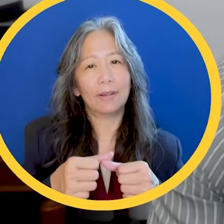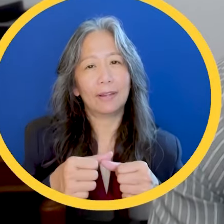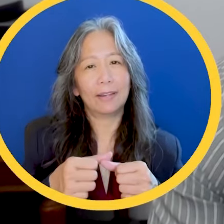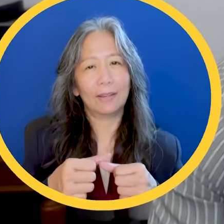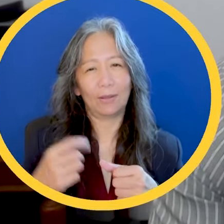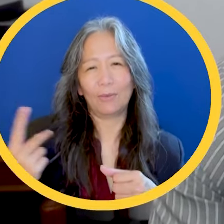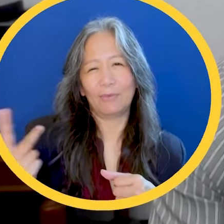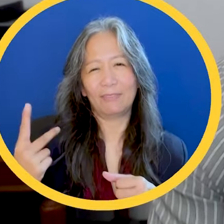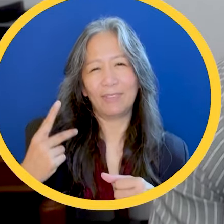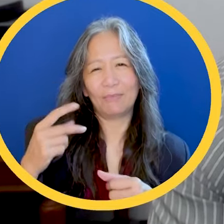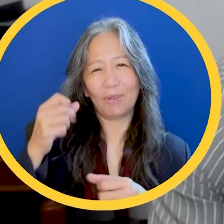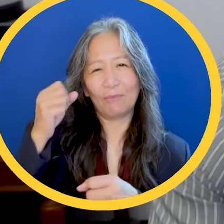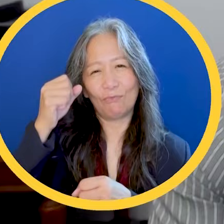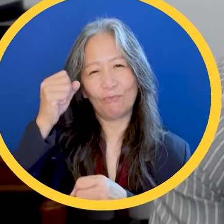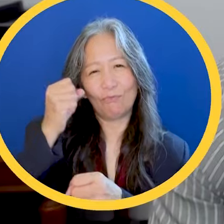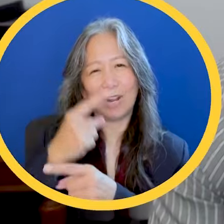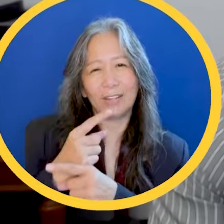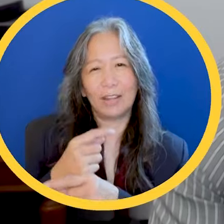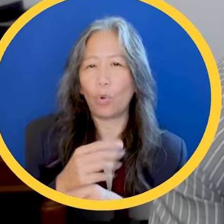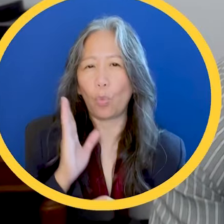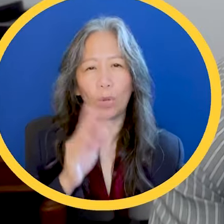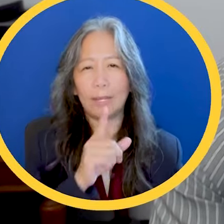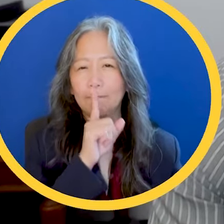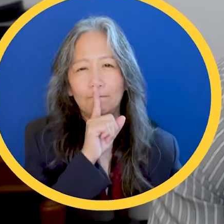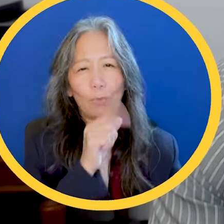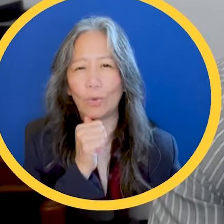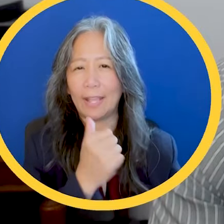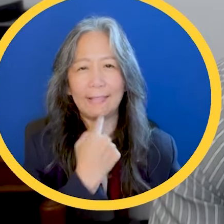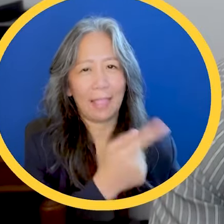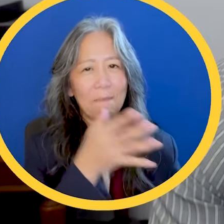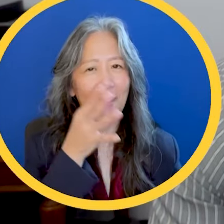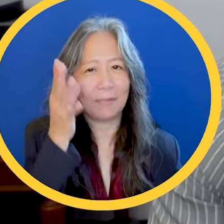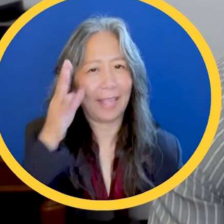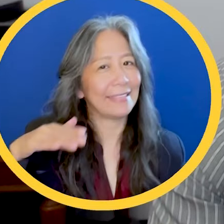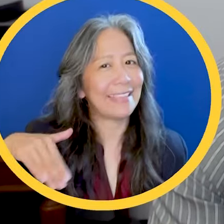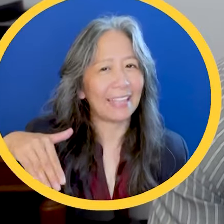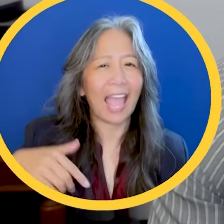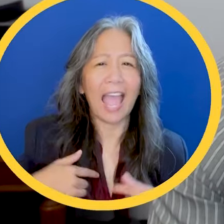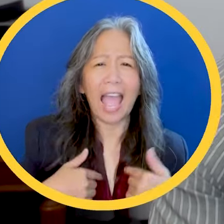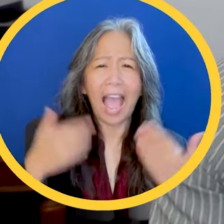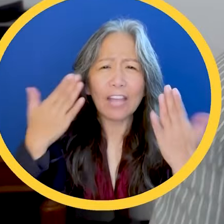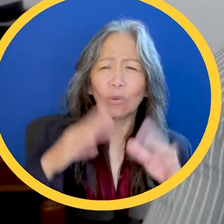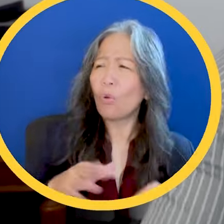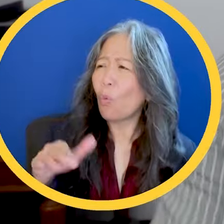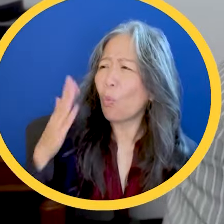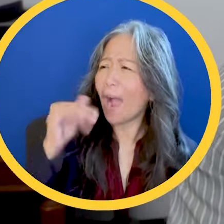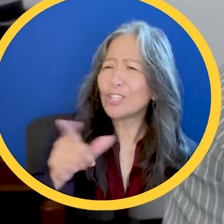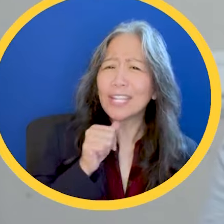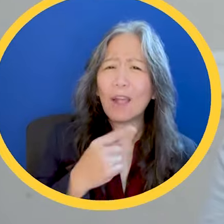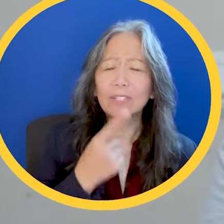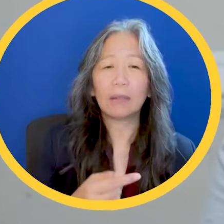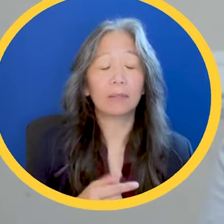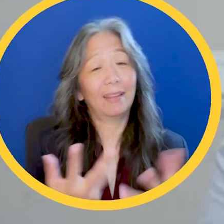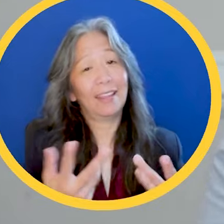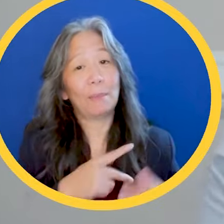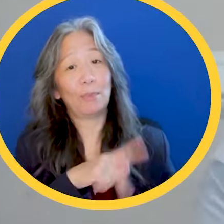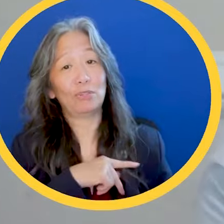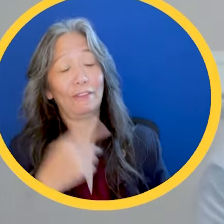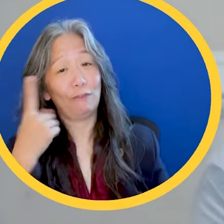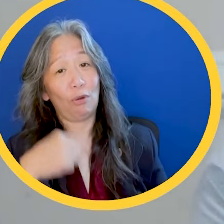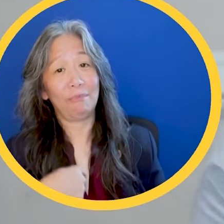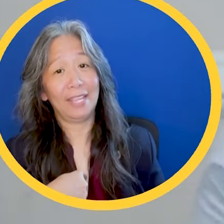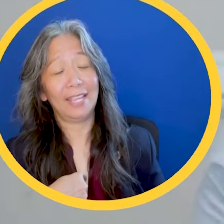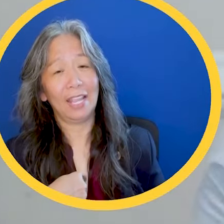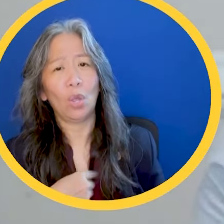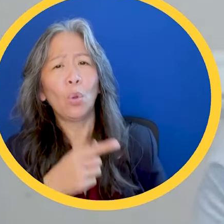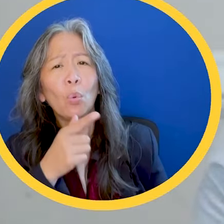remember me and my brother are already discussing, we're not going to tell mom and dad yet. I don't know. Why didn't you want to tell them, Ro? I think for